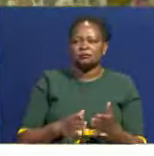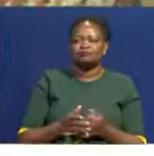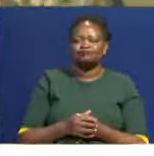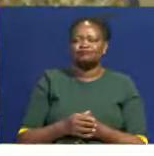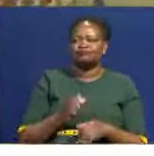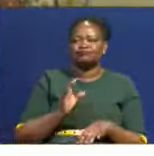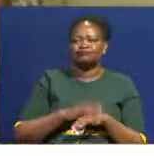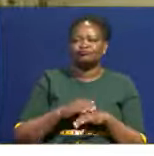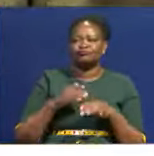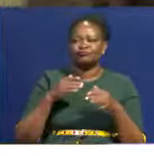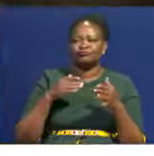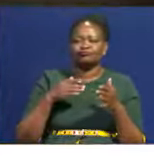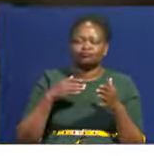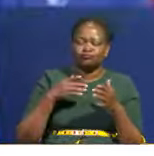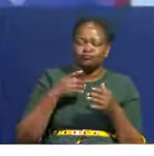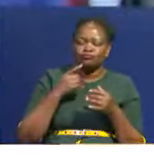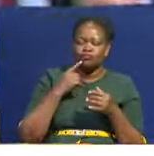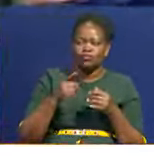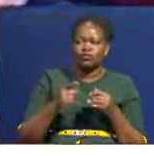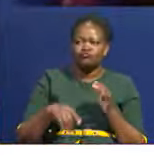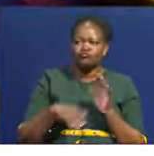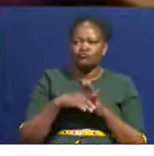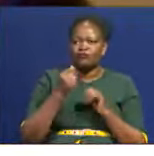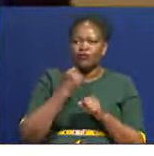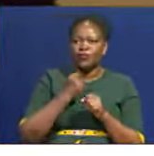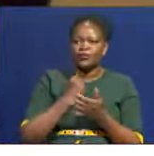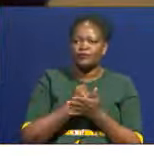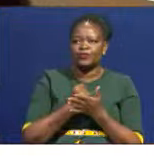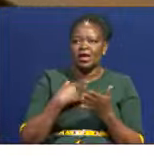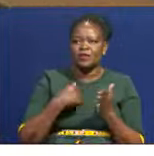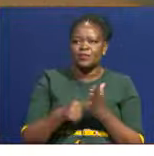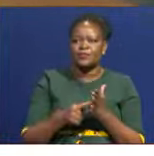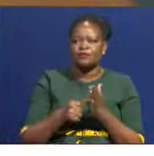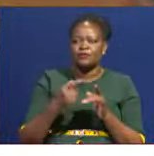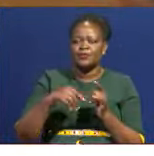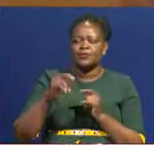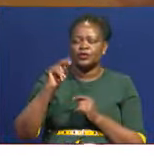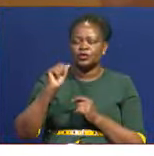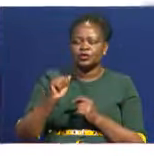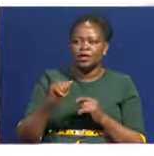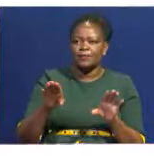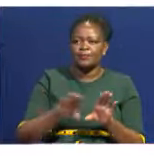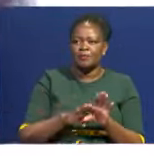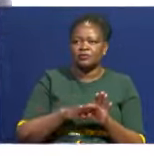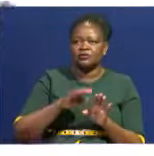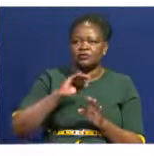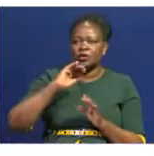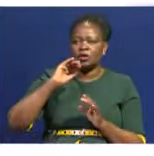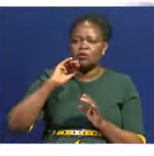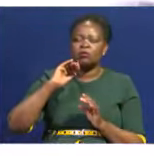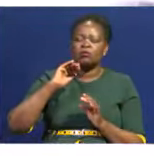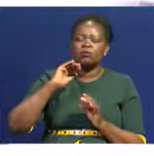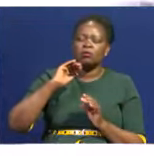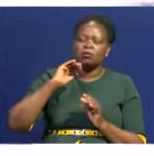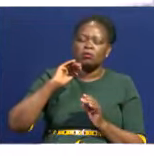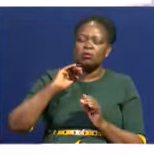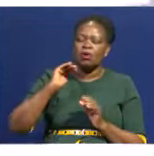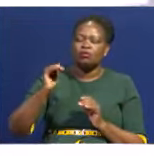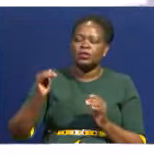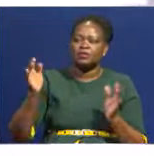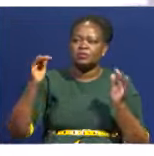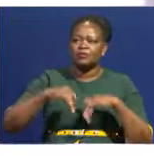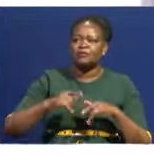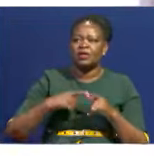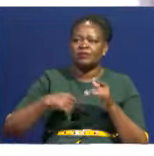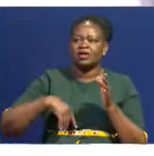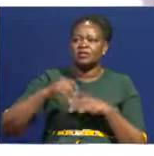order to suspend his Osta from office was met with resistance by UDA members of County Assembly. True, there are external forces that are forcing us